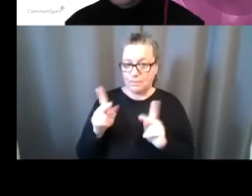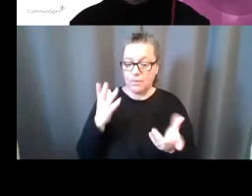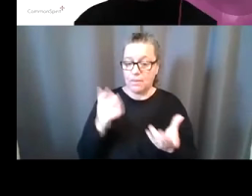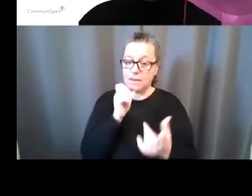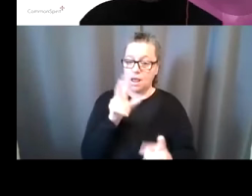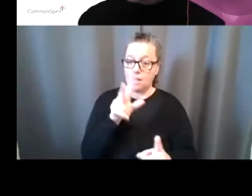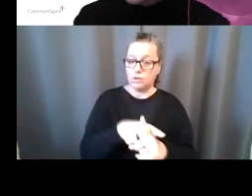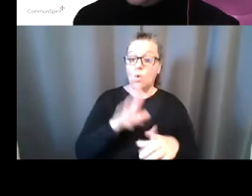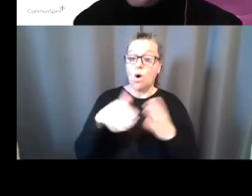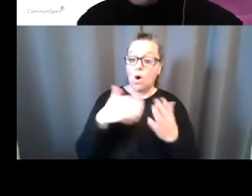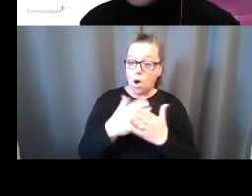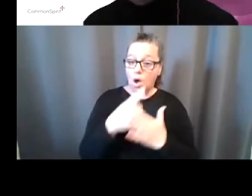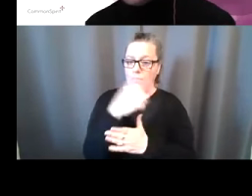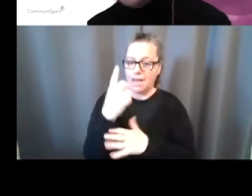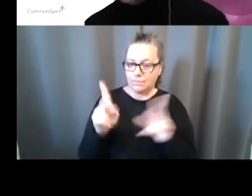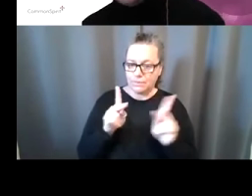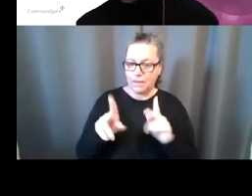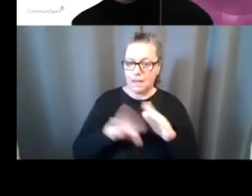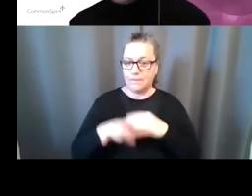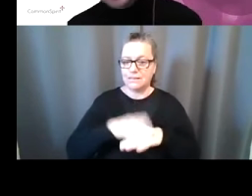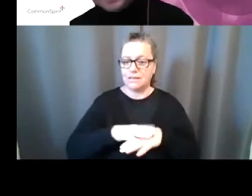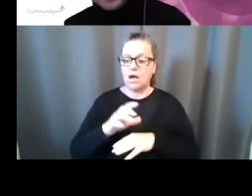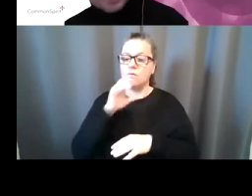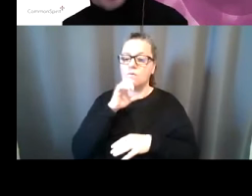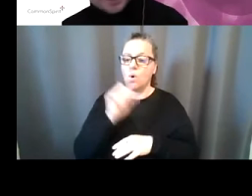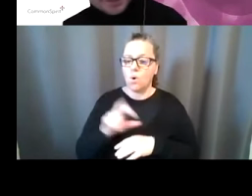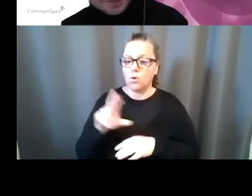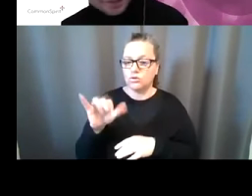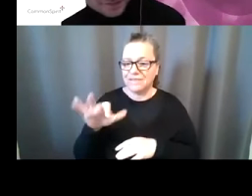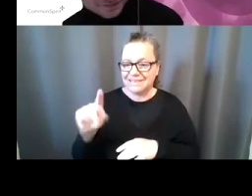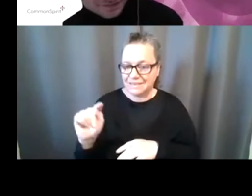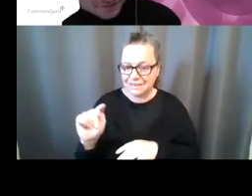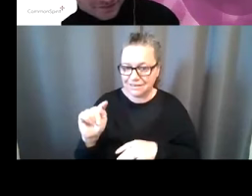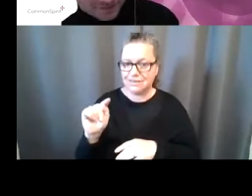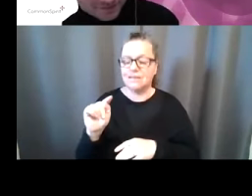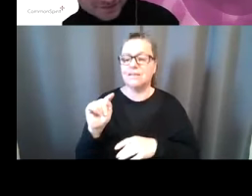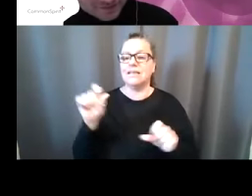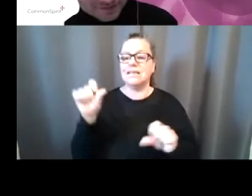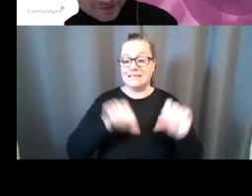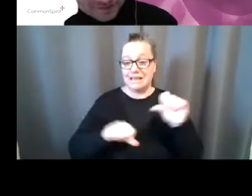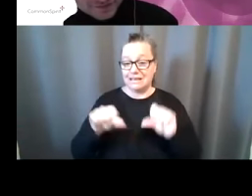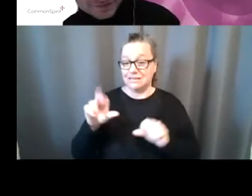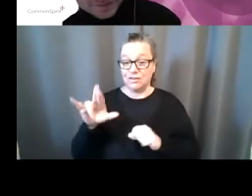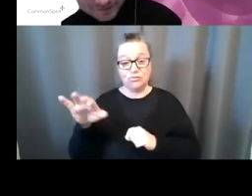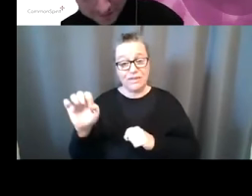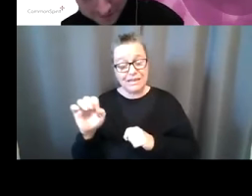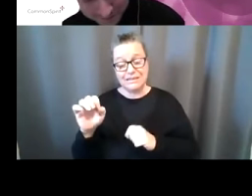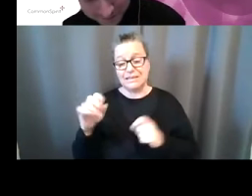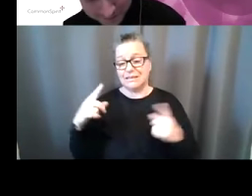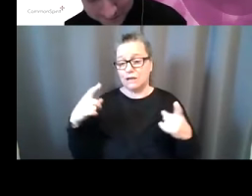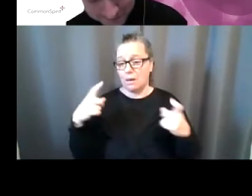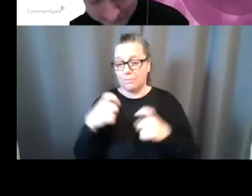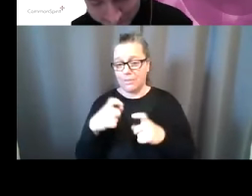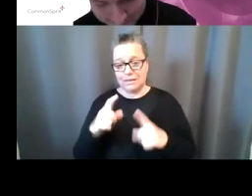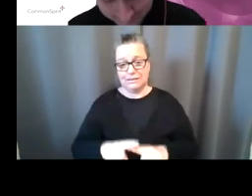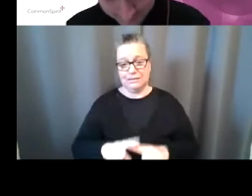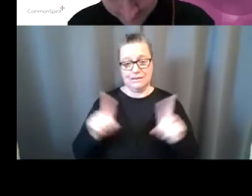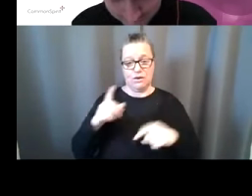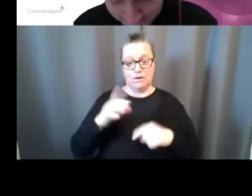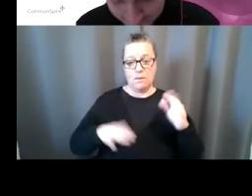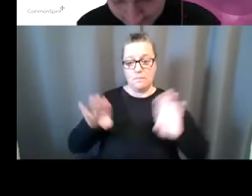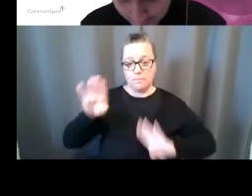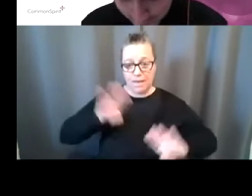Black persons and is based on old racist science. Race is a complex social construct and is distinct from biological